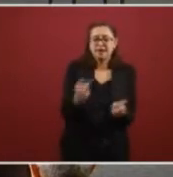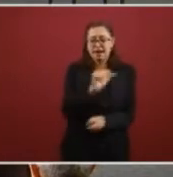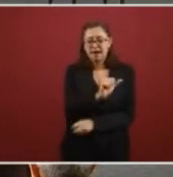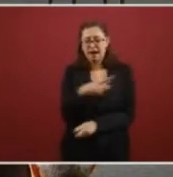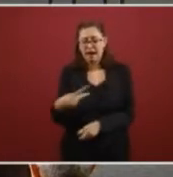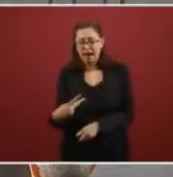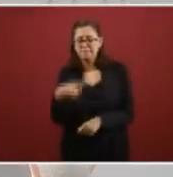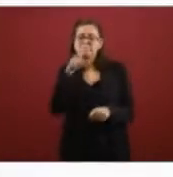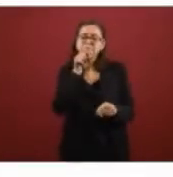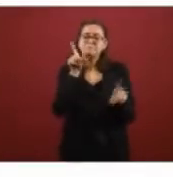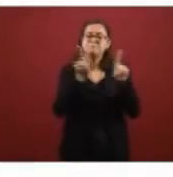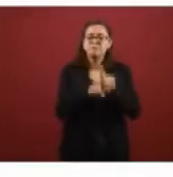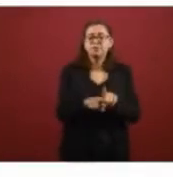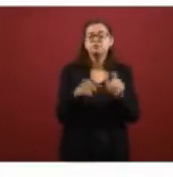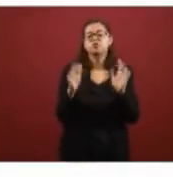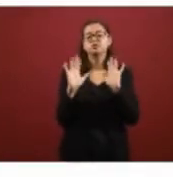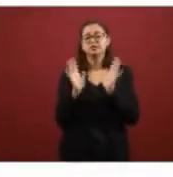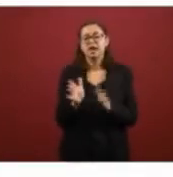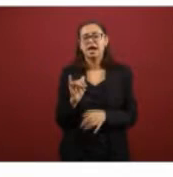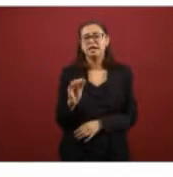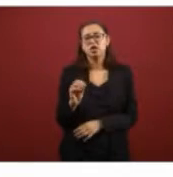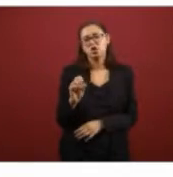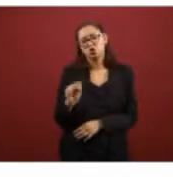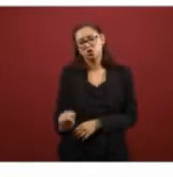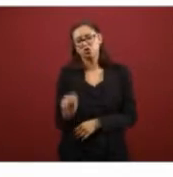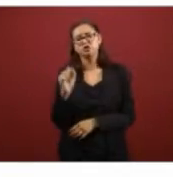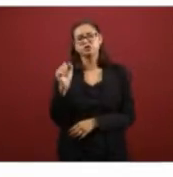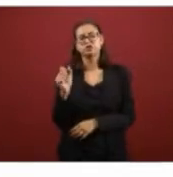So there's a lot of people using the app.